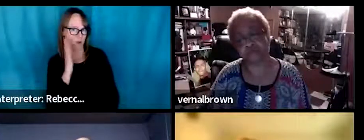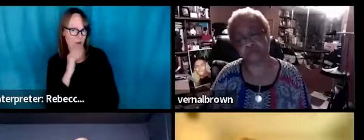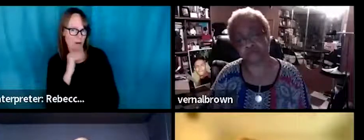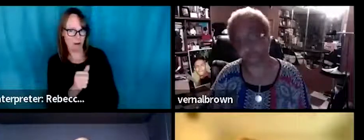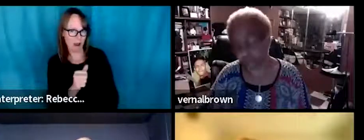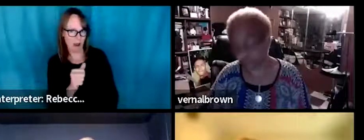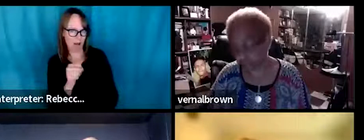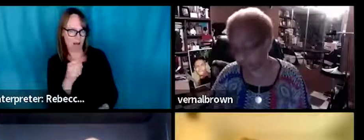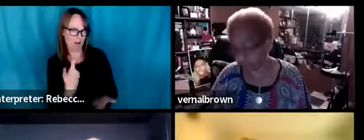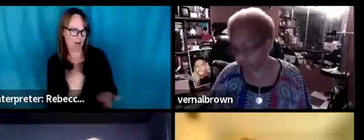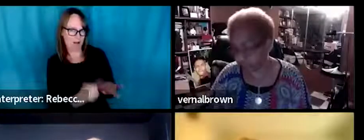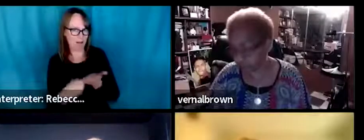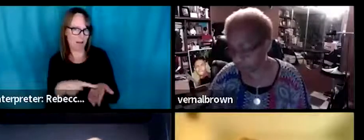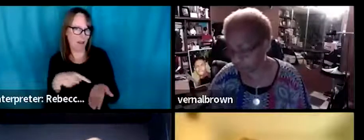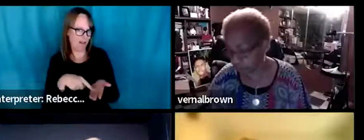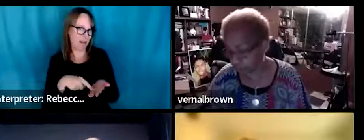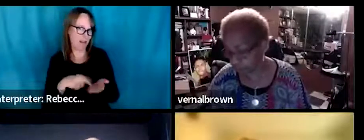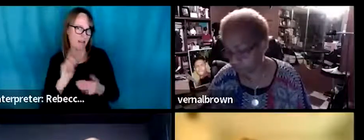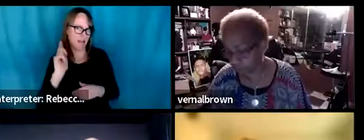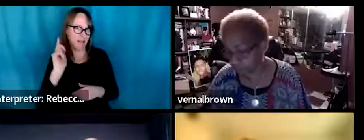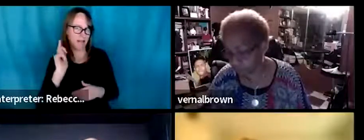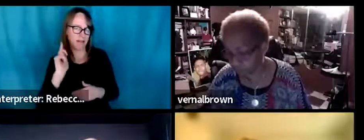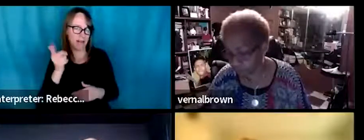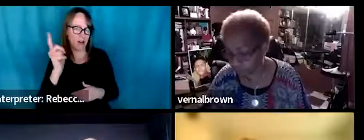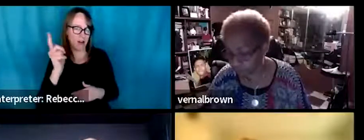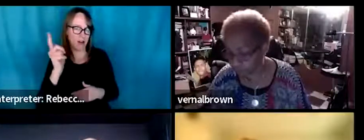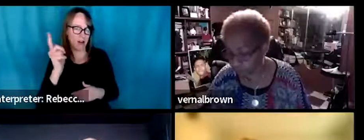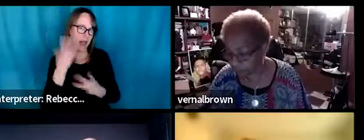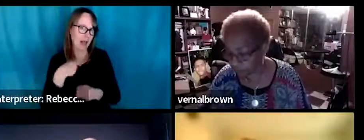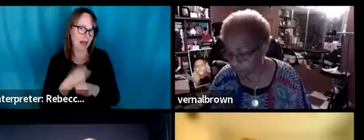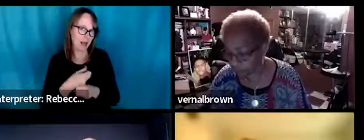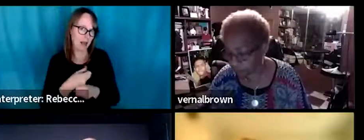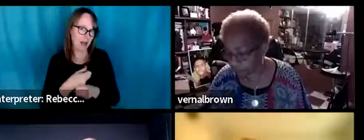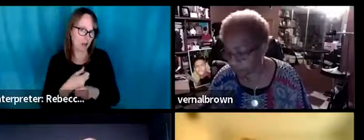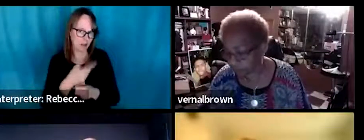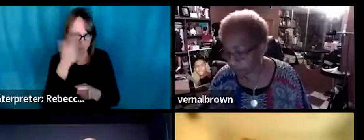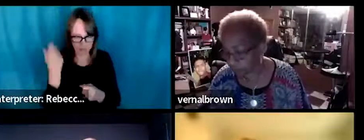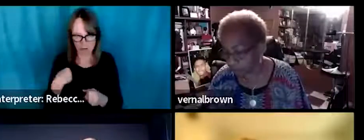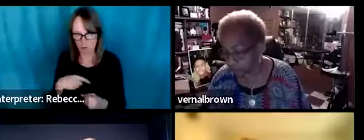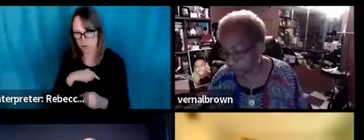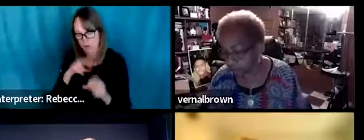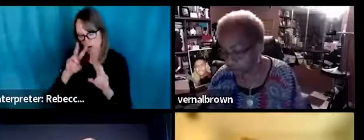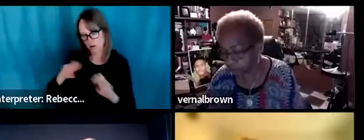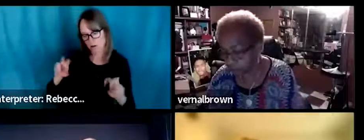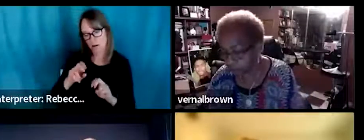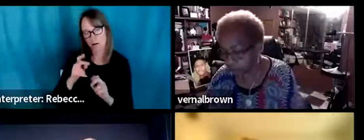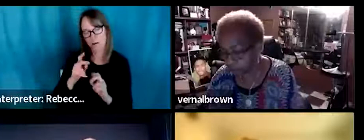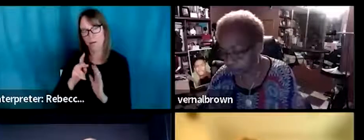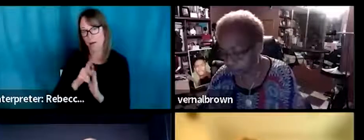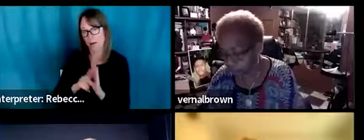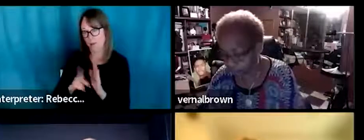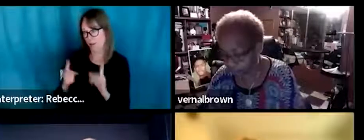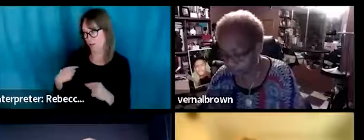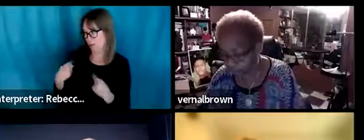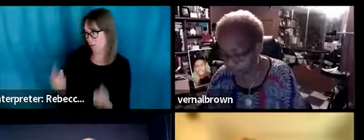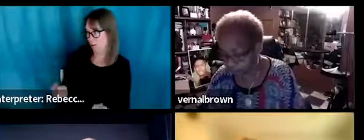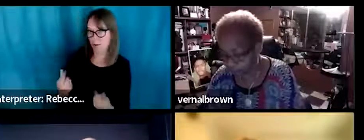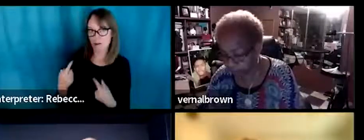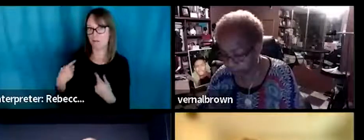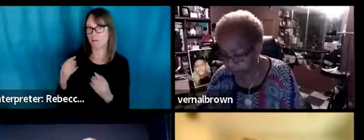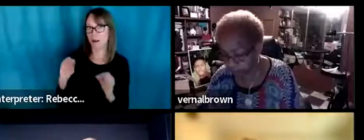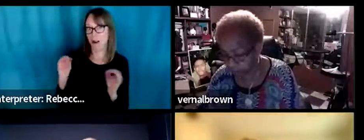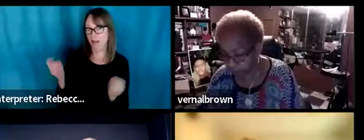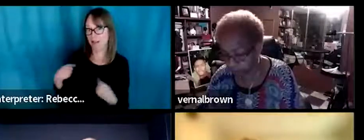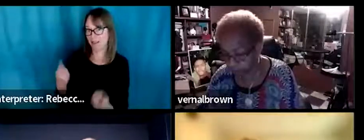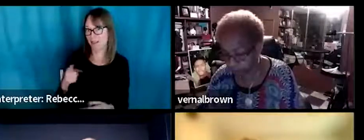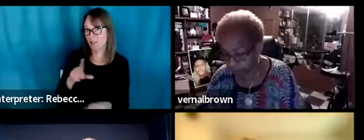a great many years since we last looked at the policy. And as prices continue to change, boards across the country have